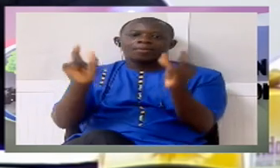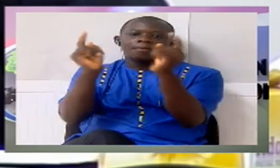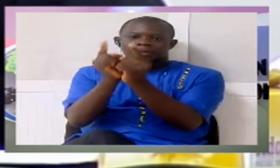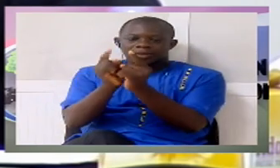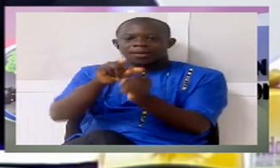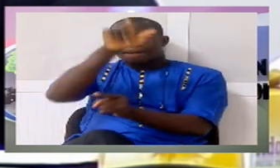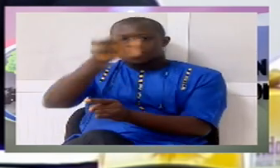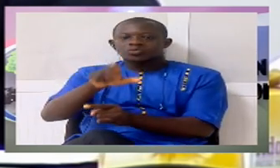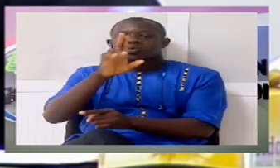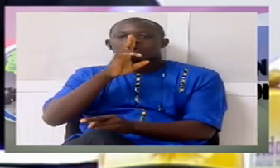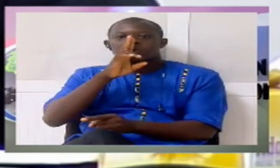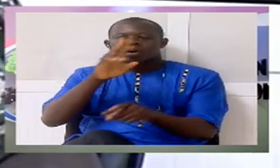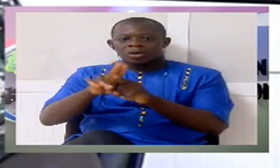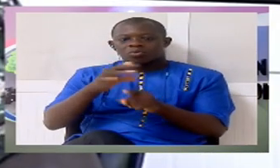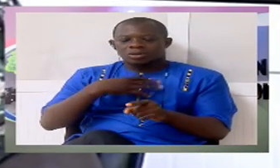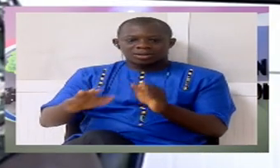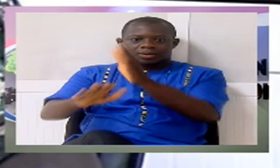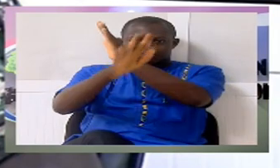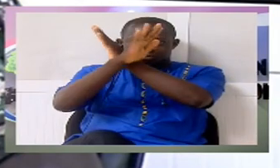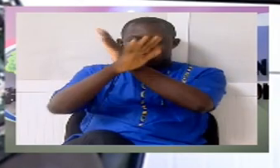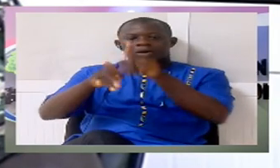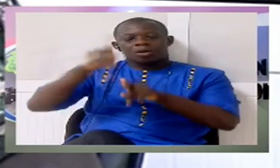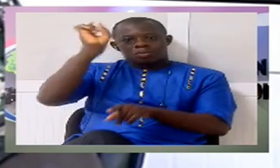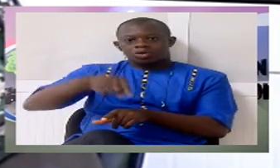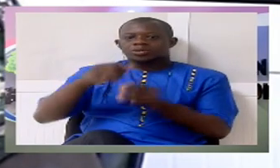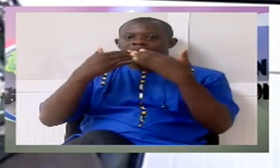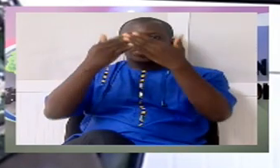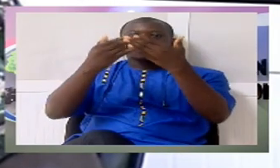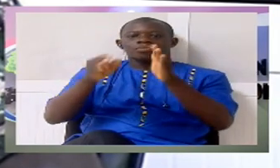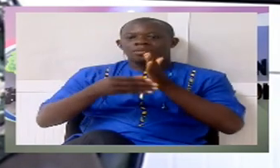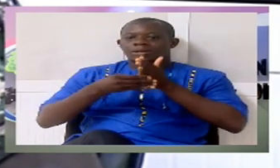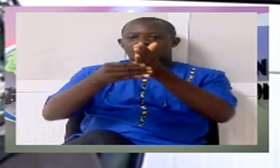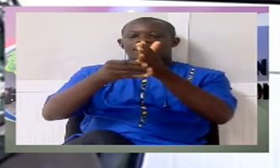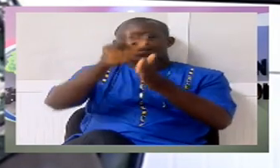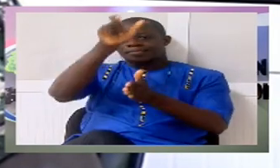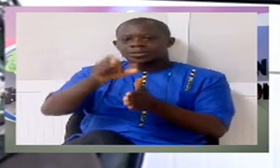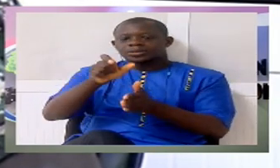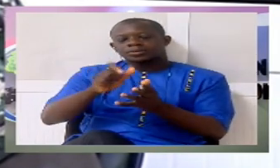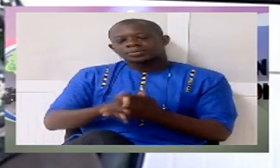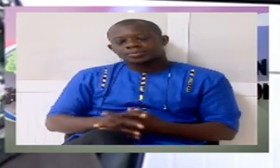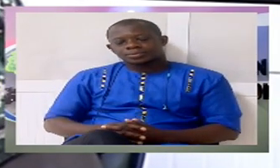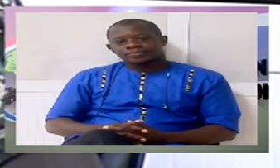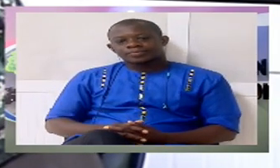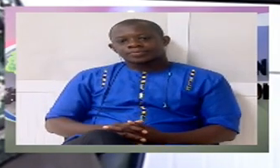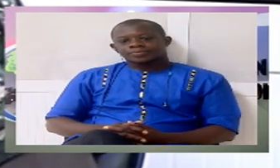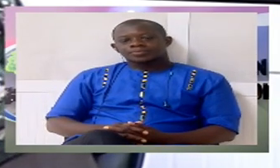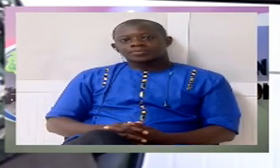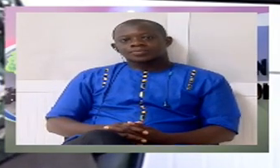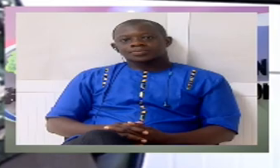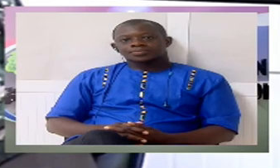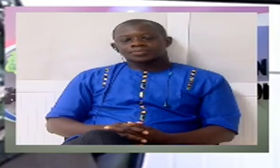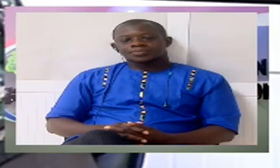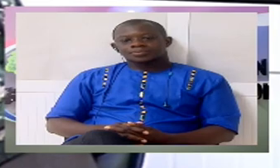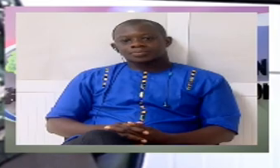threat would have to inform the convoy commander, isn't it? Moto bi nga xamné moy ñëkka jang gisanté ak lolu nga xamné luñ olu wut